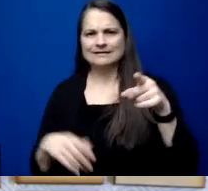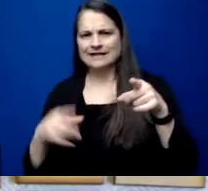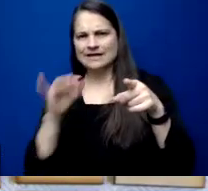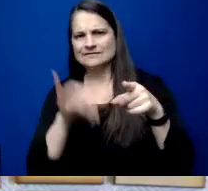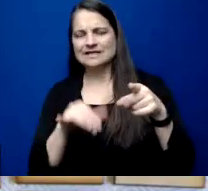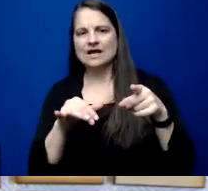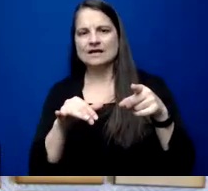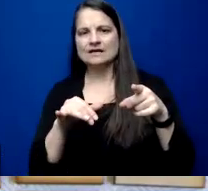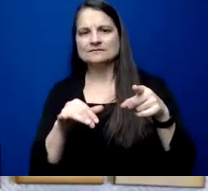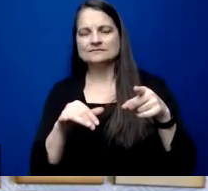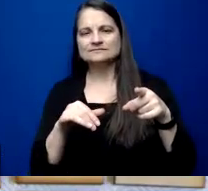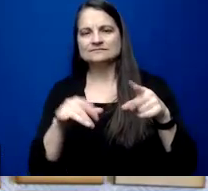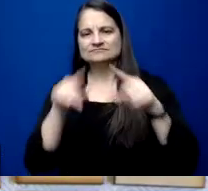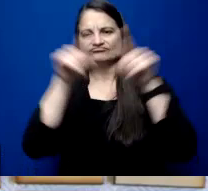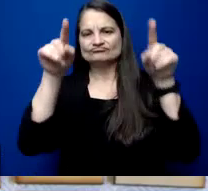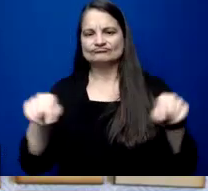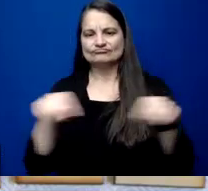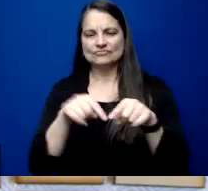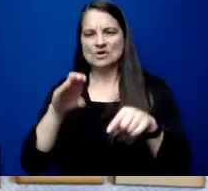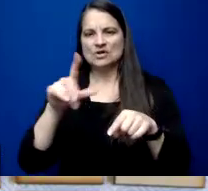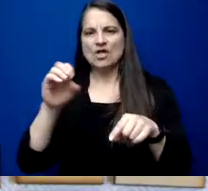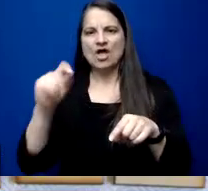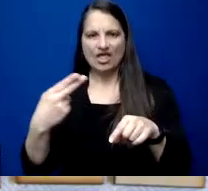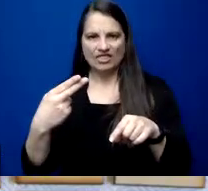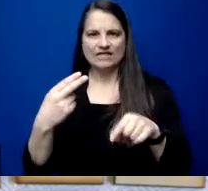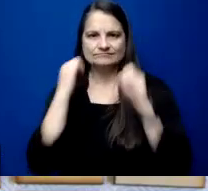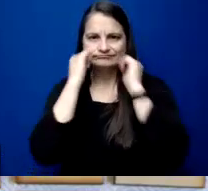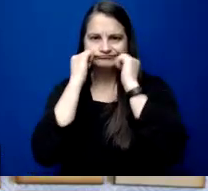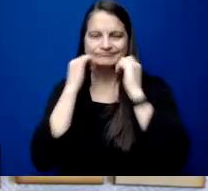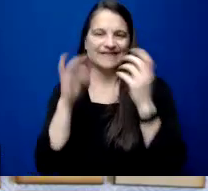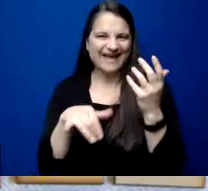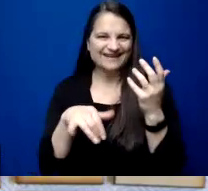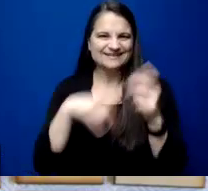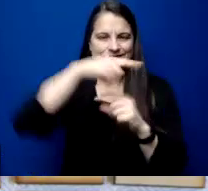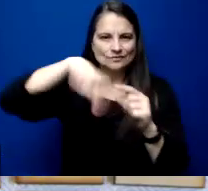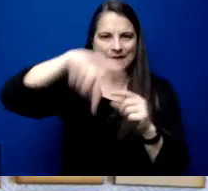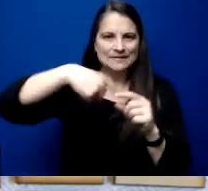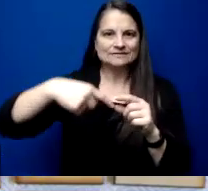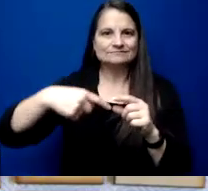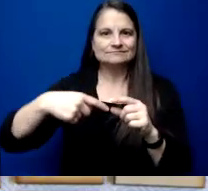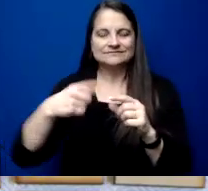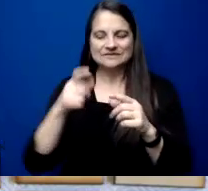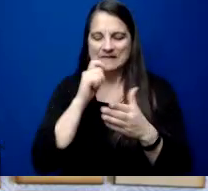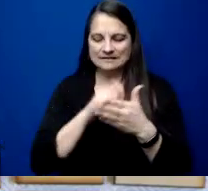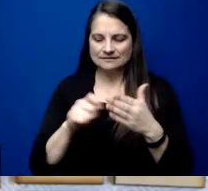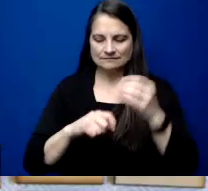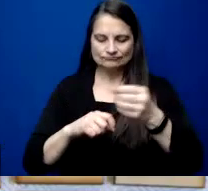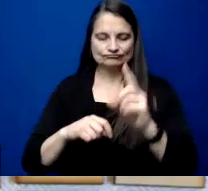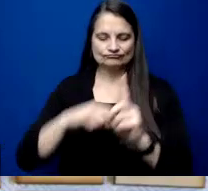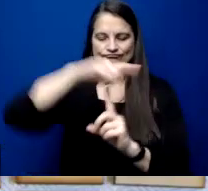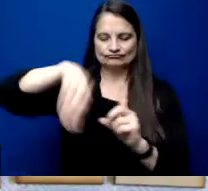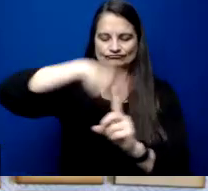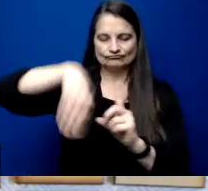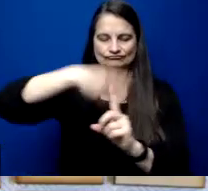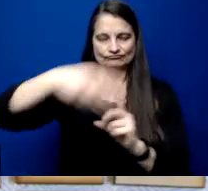and like a hair tie wrapped around a pen or pencil. And you just find what works best for you. And you